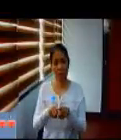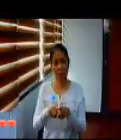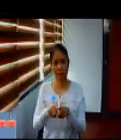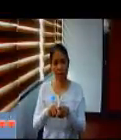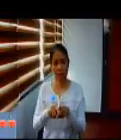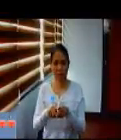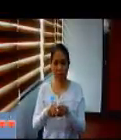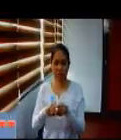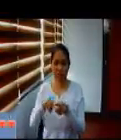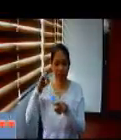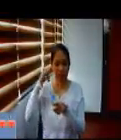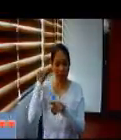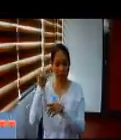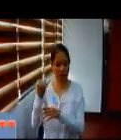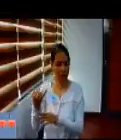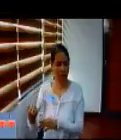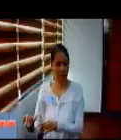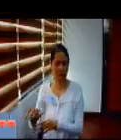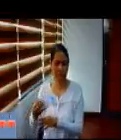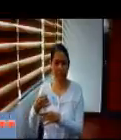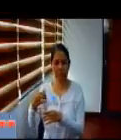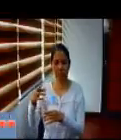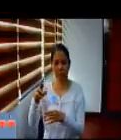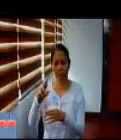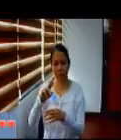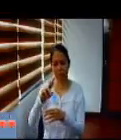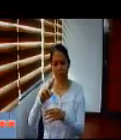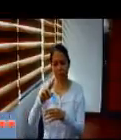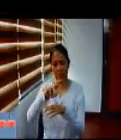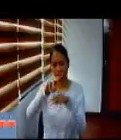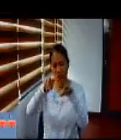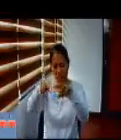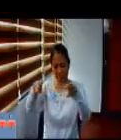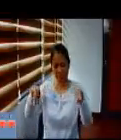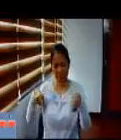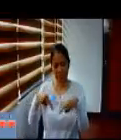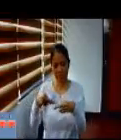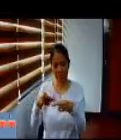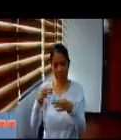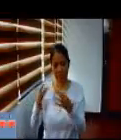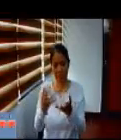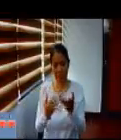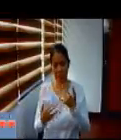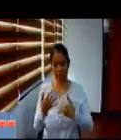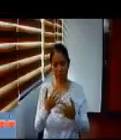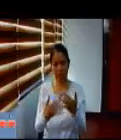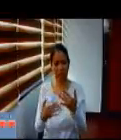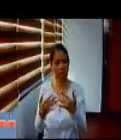jewel of the Pacific Ring of Fire and being the buckle of the Typhoon Belt.